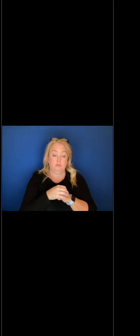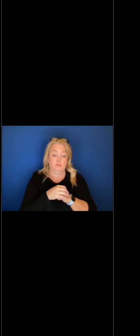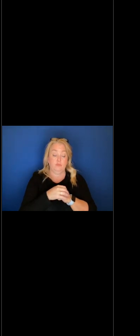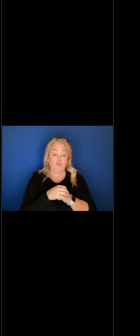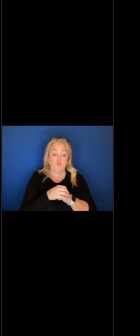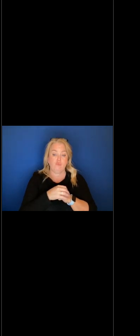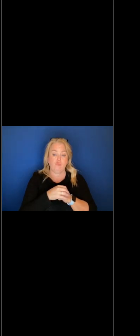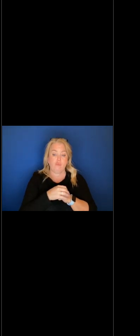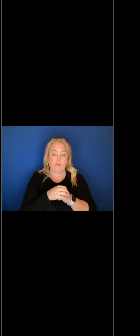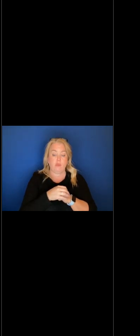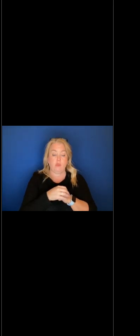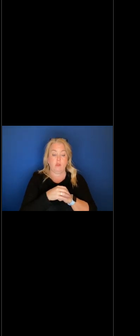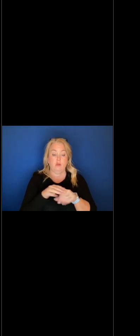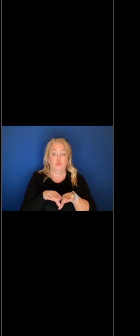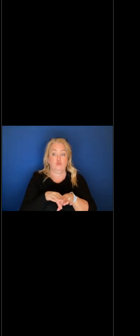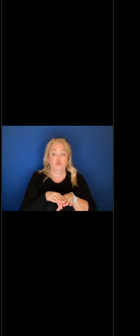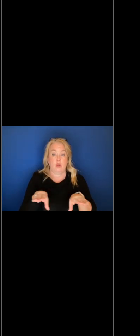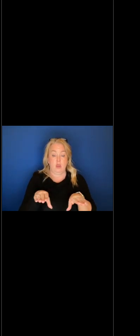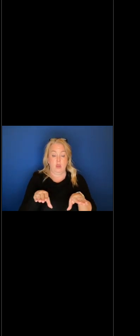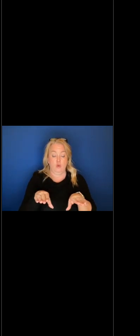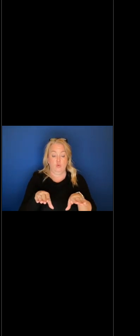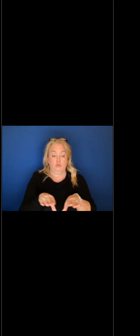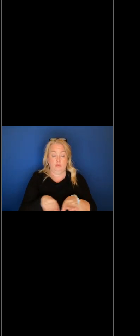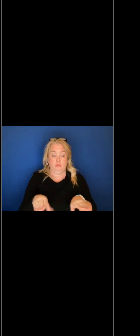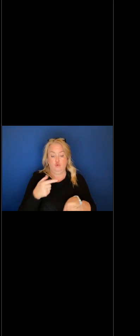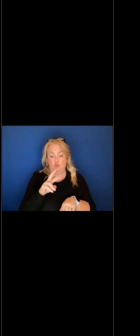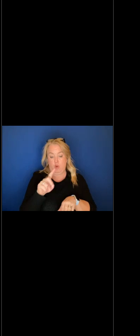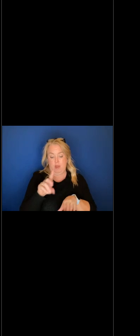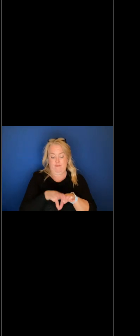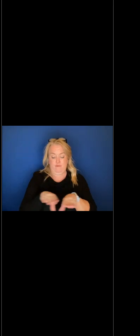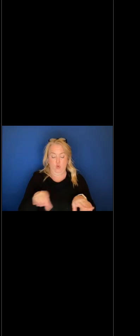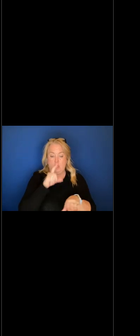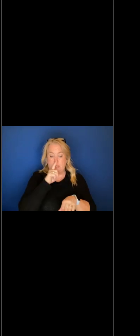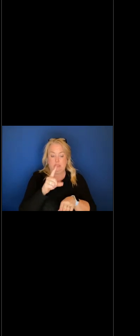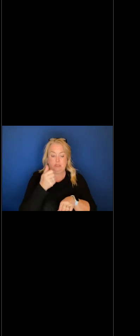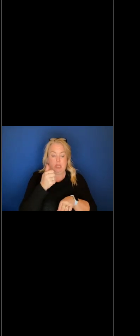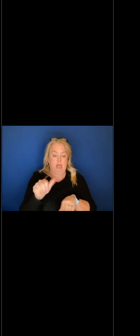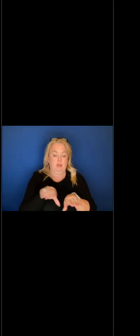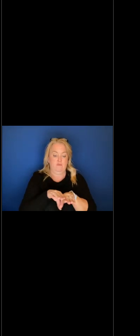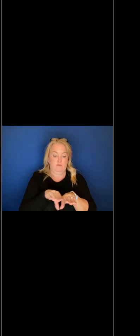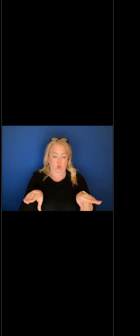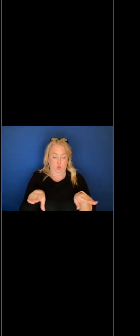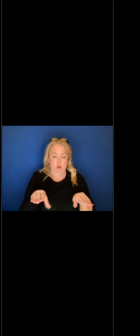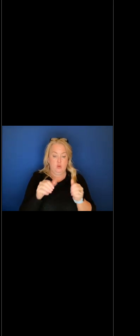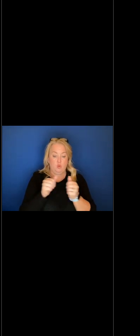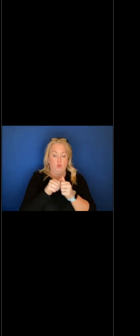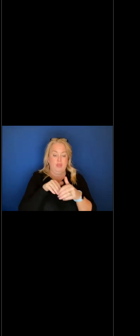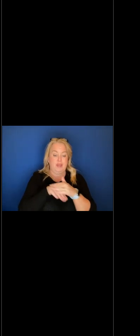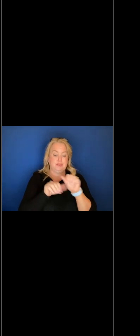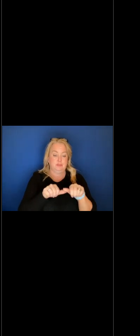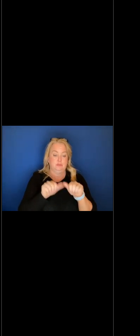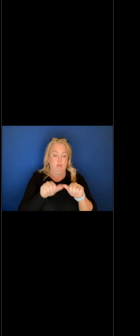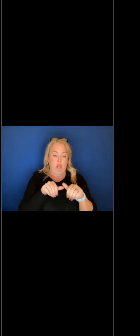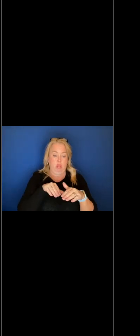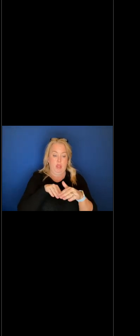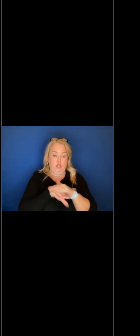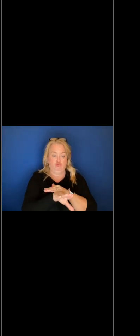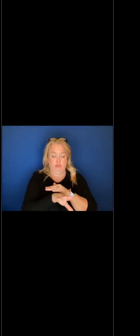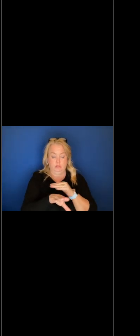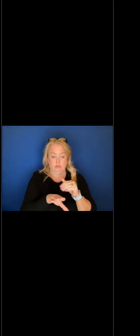defining ground floor to be any floor of a building with an accessible entrance on